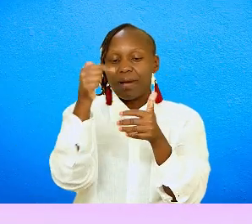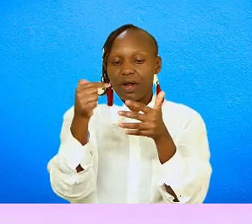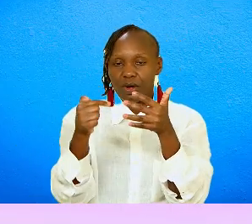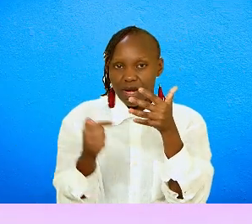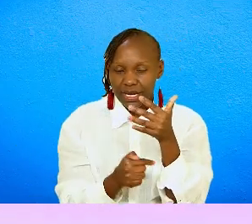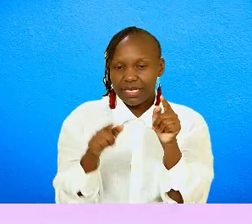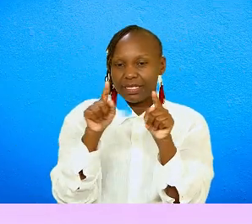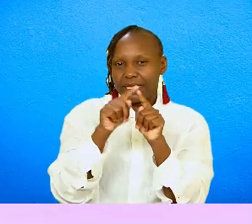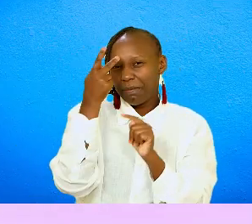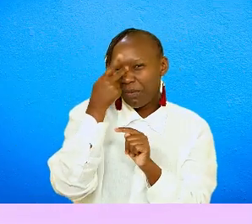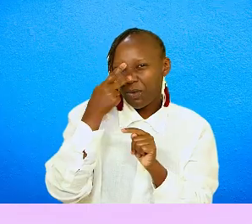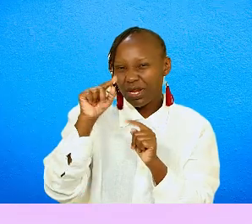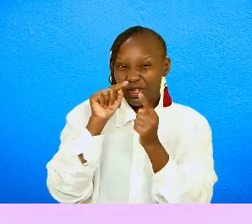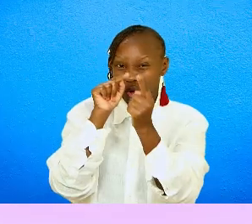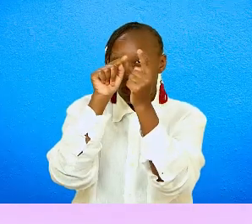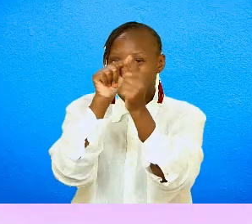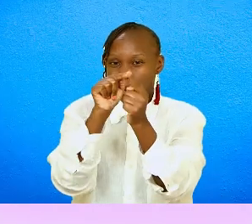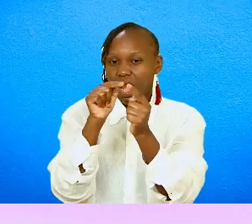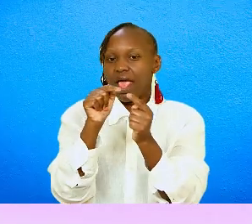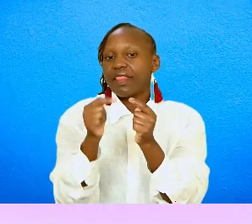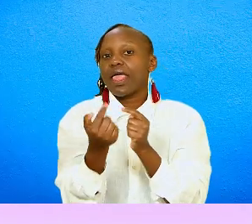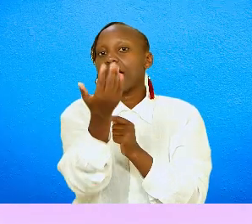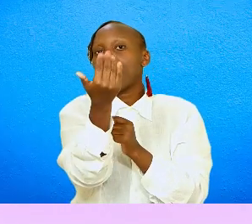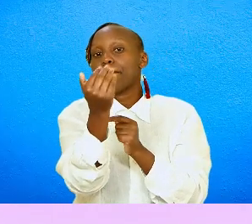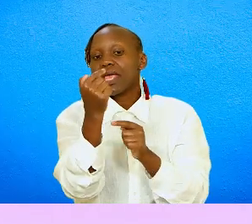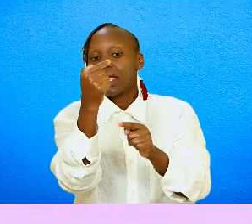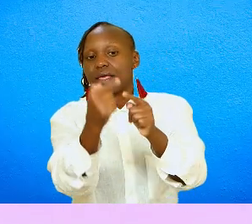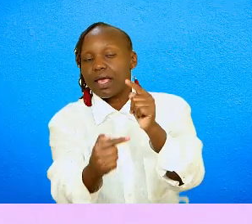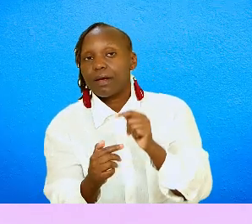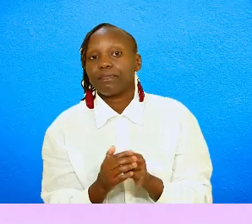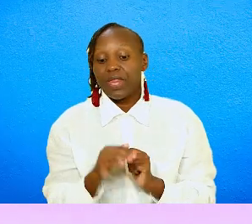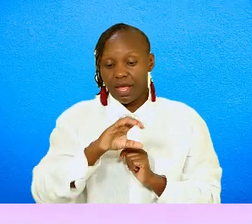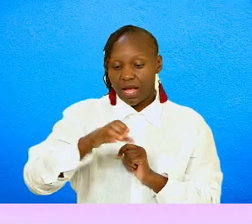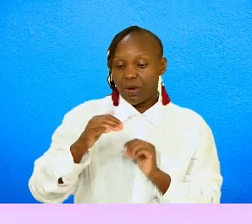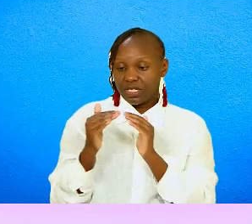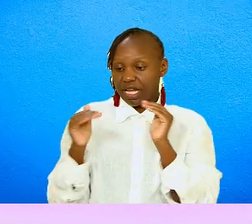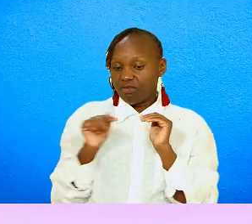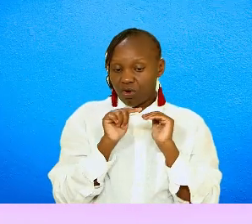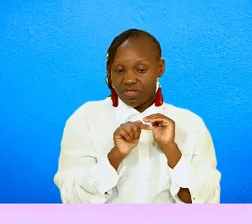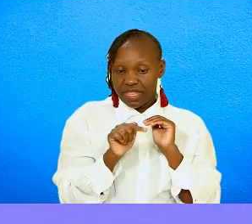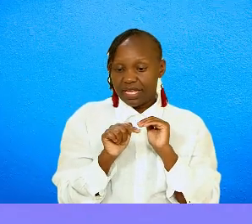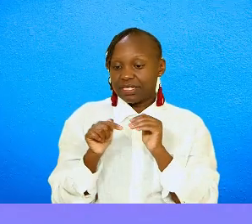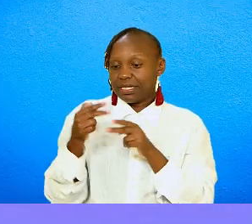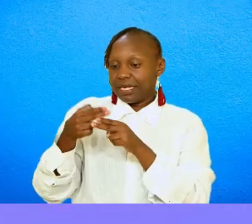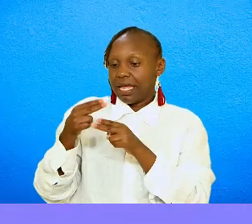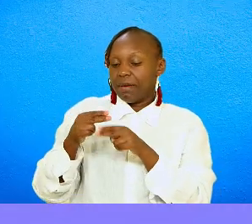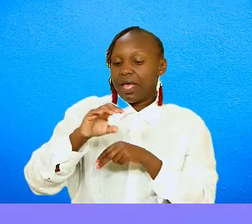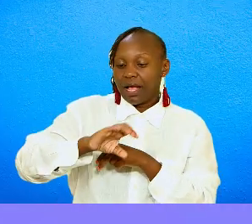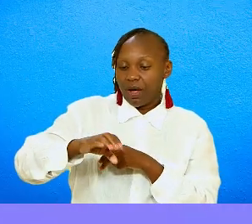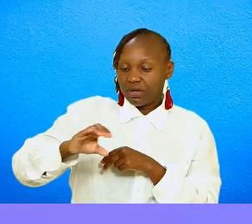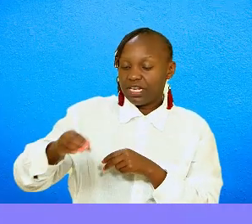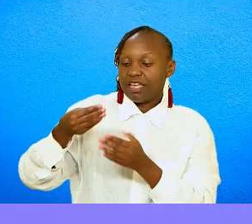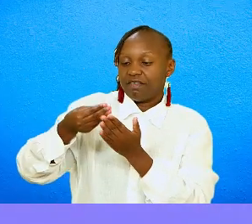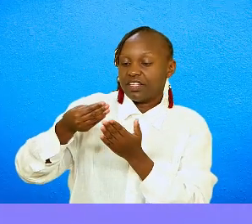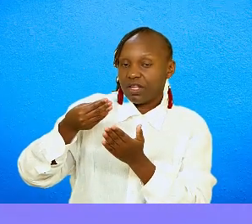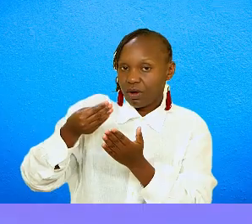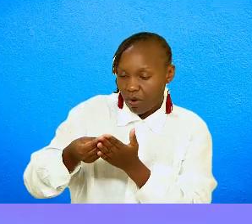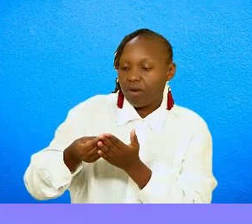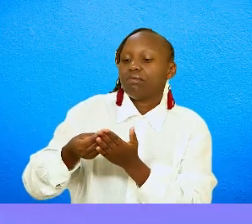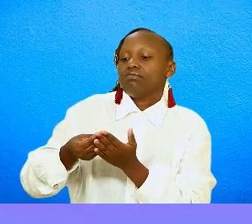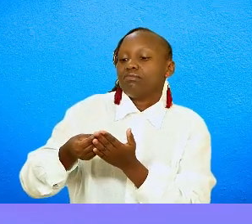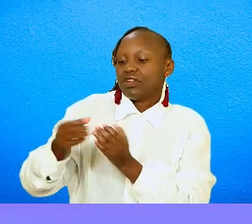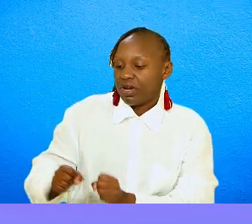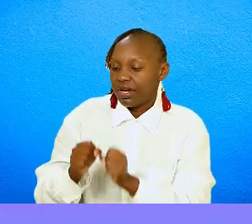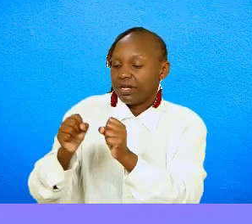and policy goals for the upcoming year. At the county level, the equivalent of this document is called the County Fiscal Strategy Paper, or CFSP